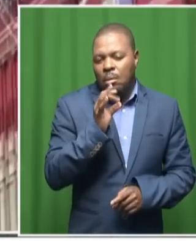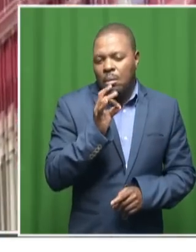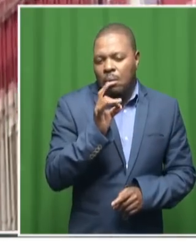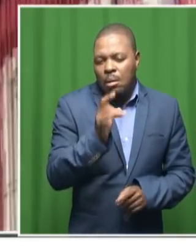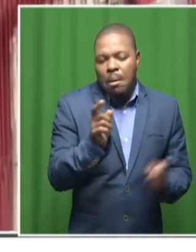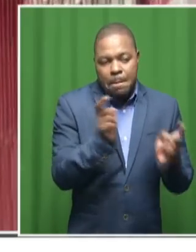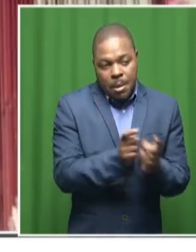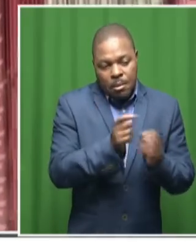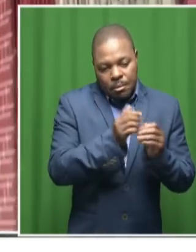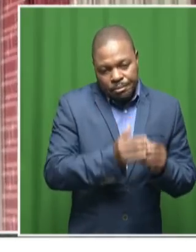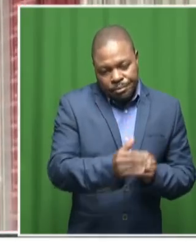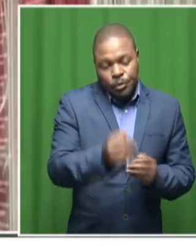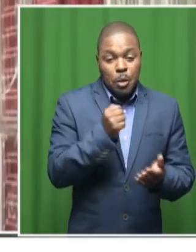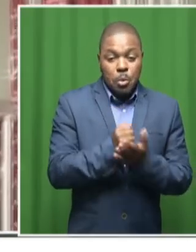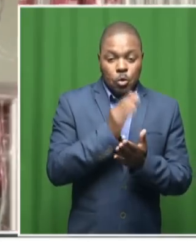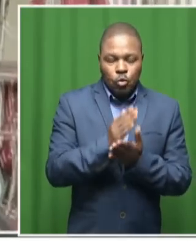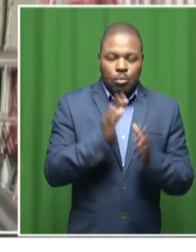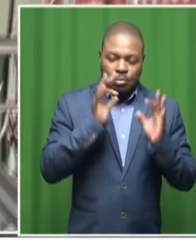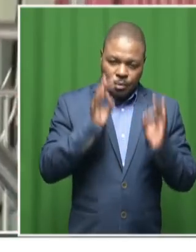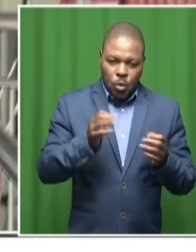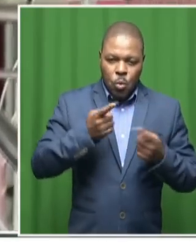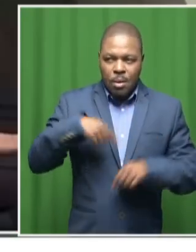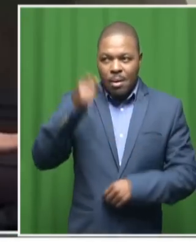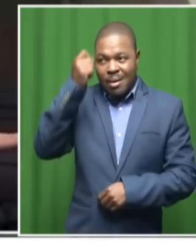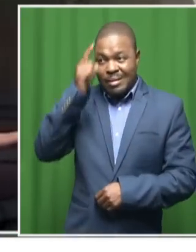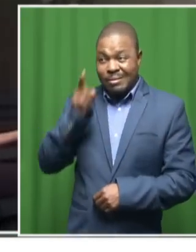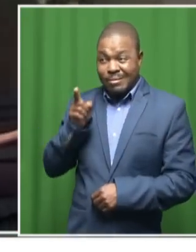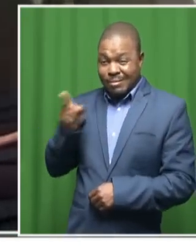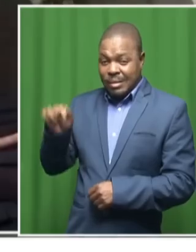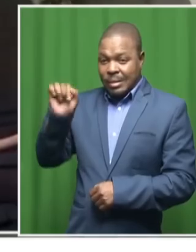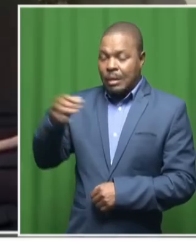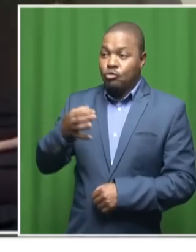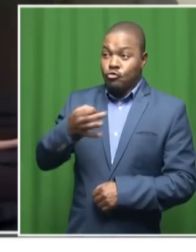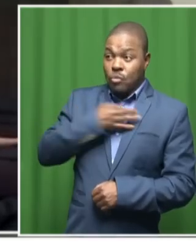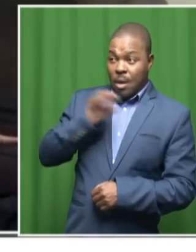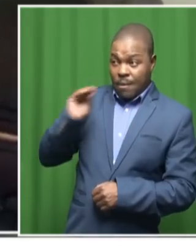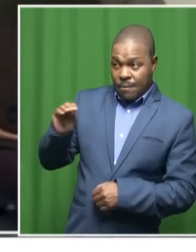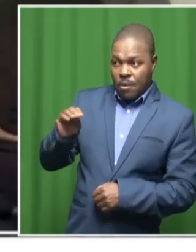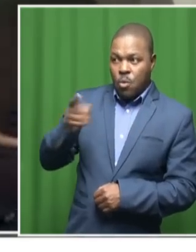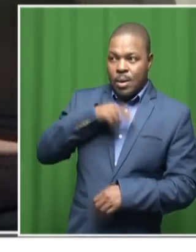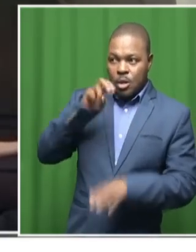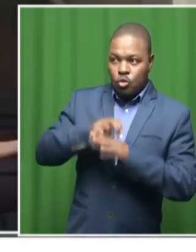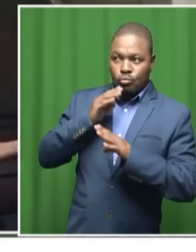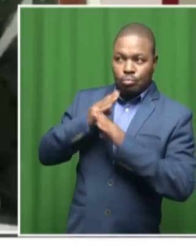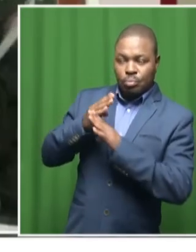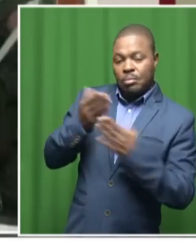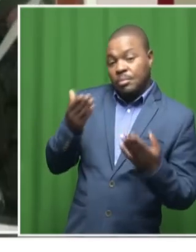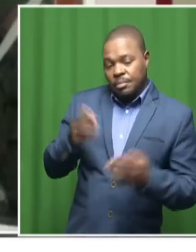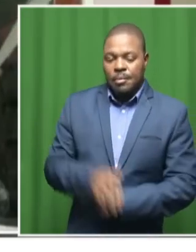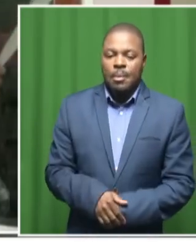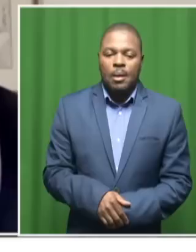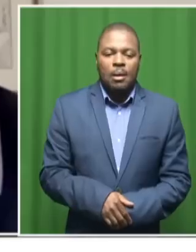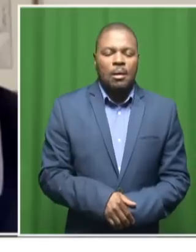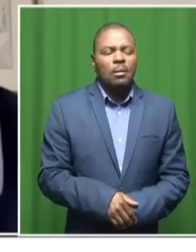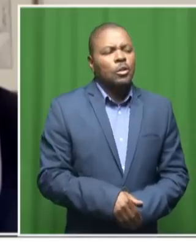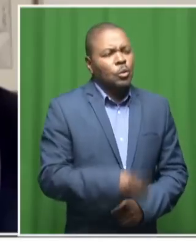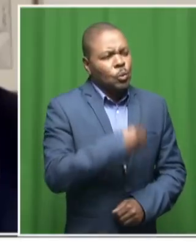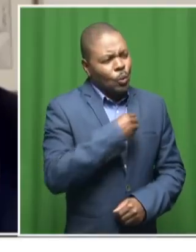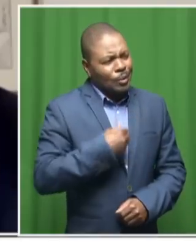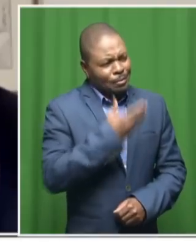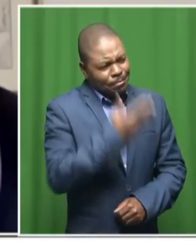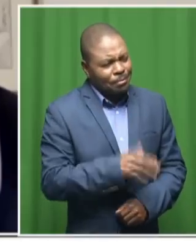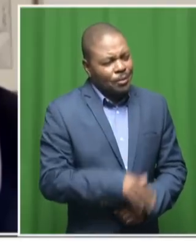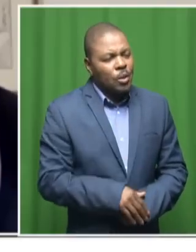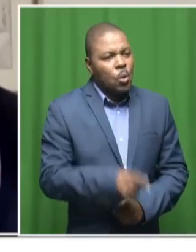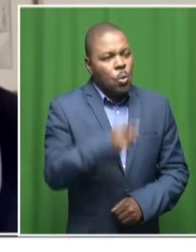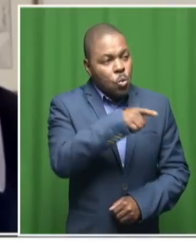now on, to make sure that we understand whether there is indeed a risk that we should be reacting to. Dr. Crisp, you just conceded